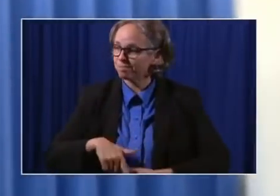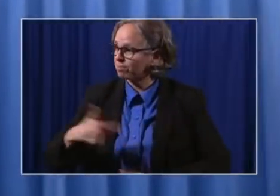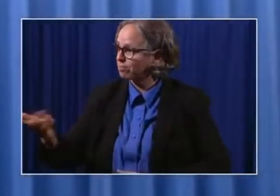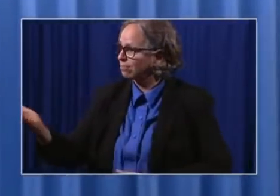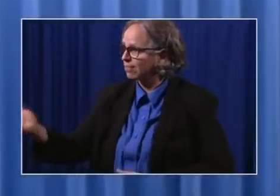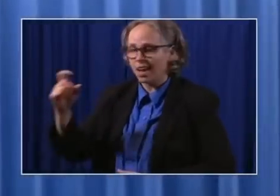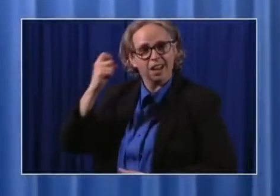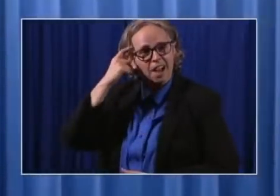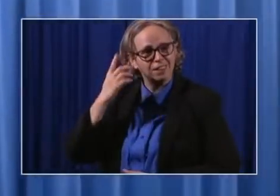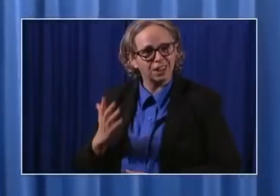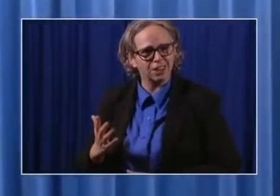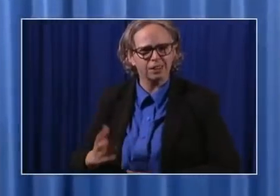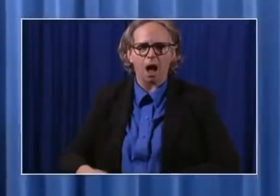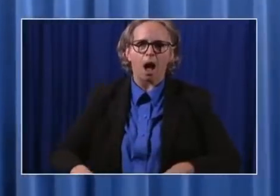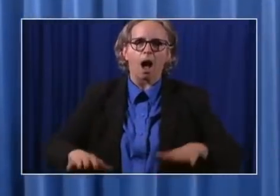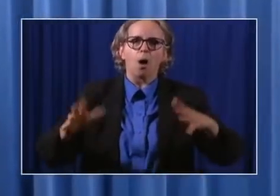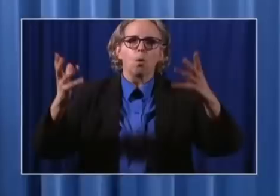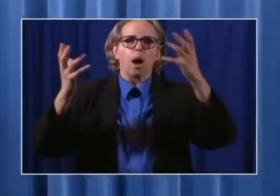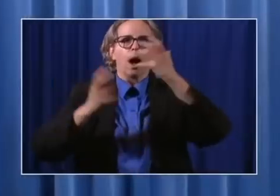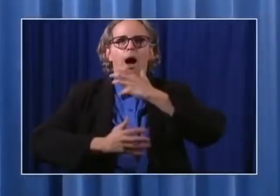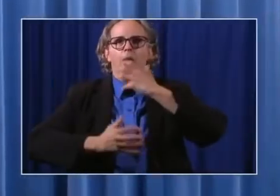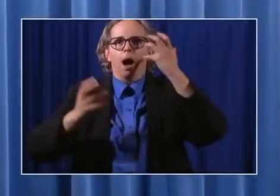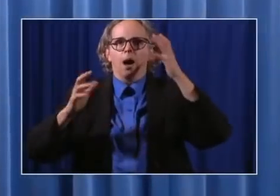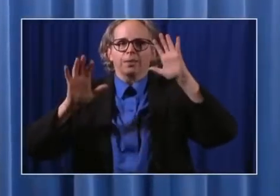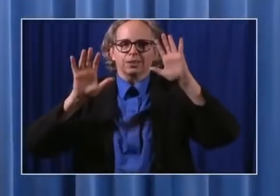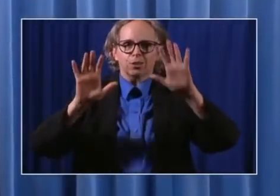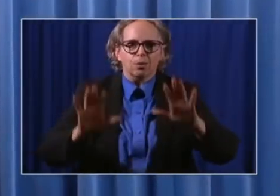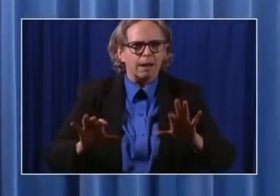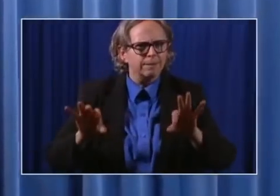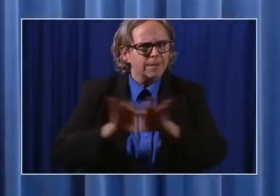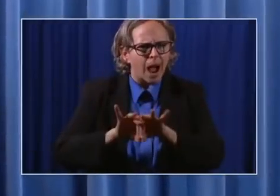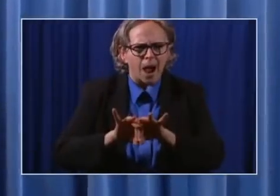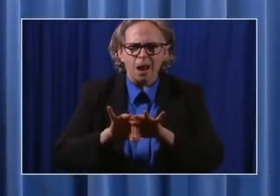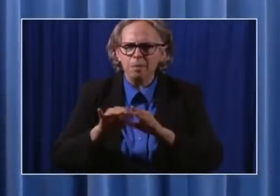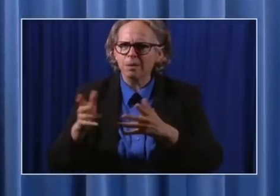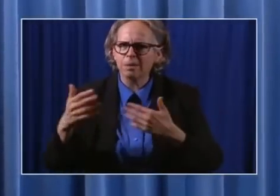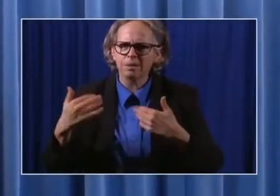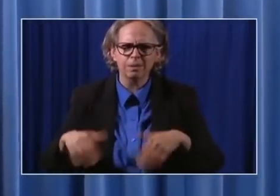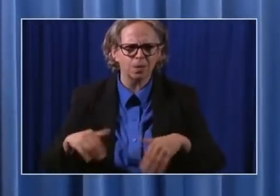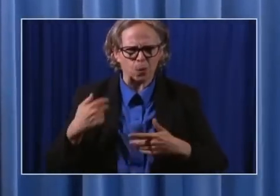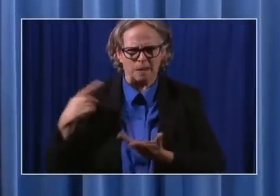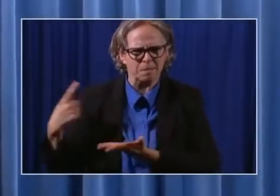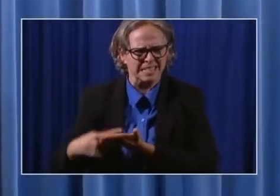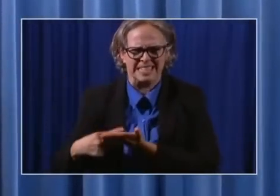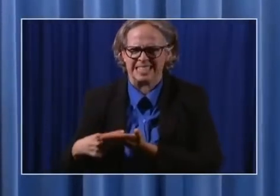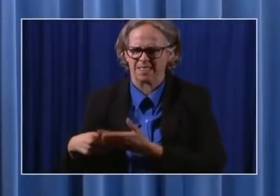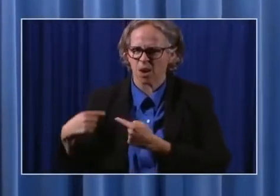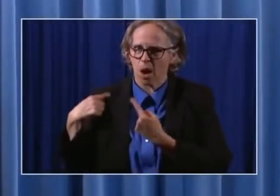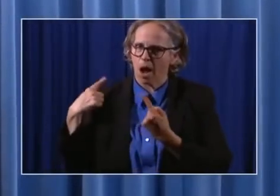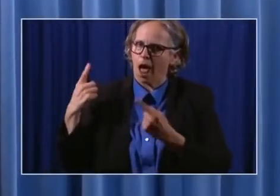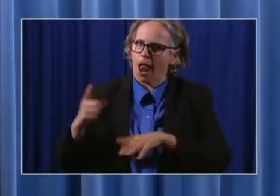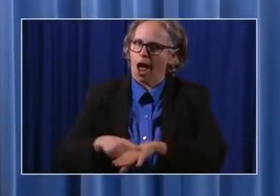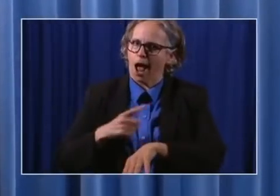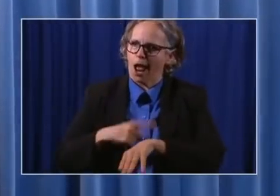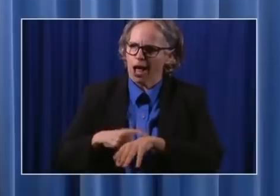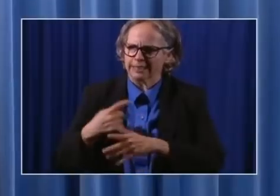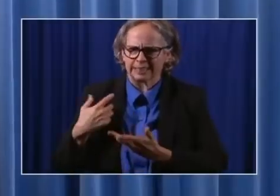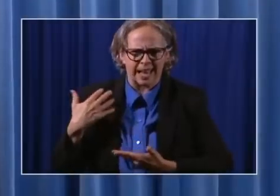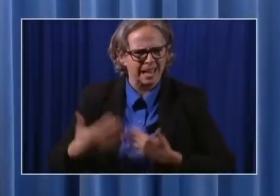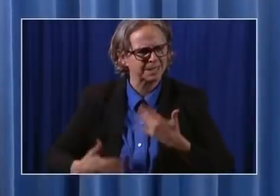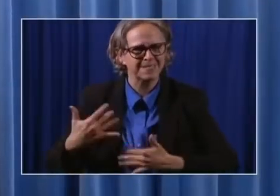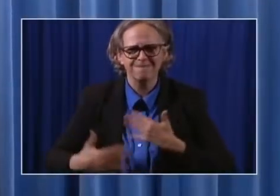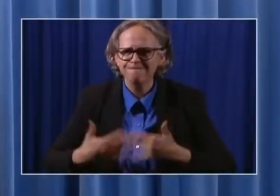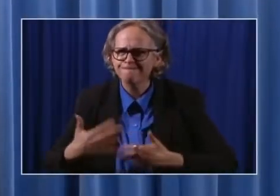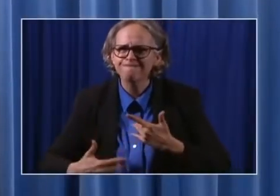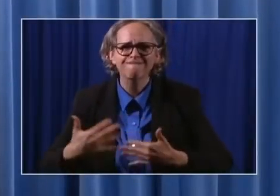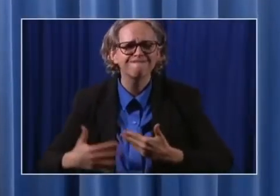very important. John, I've been talking about that for some time, and you know, a lot of this